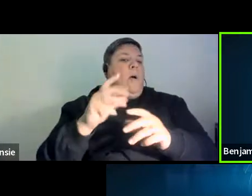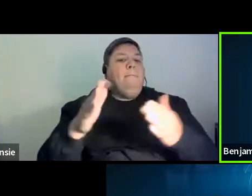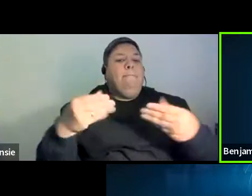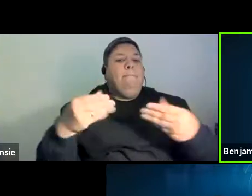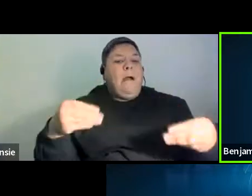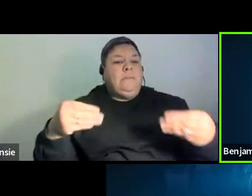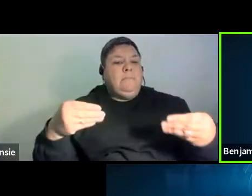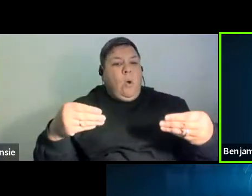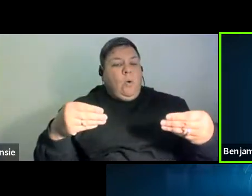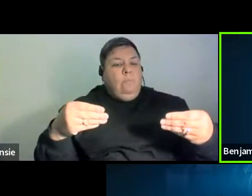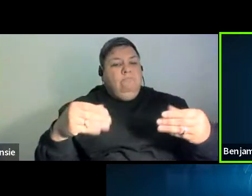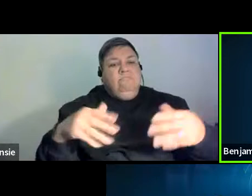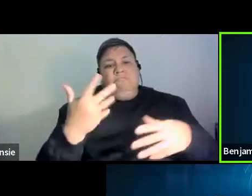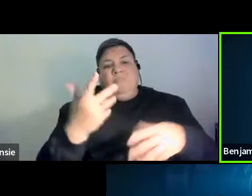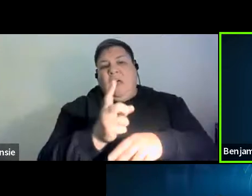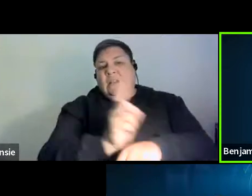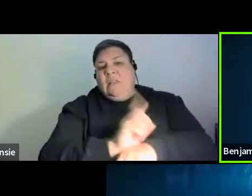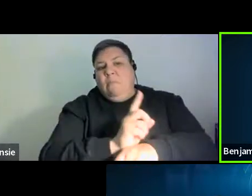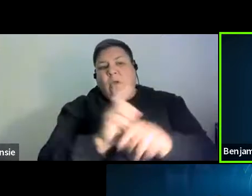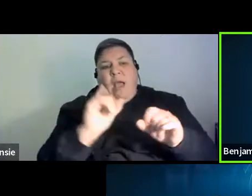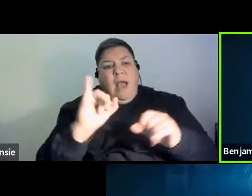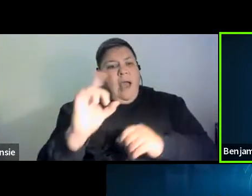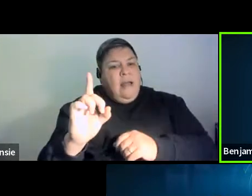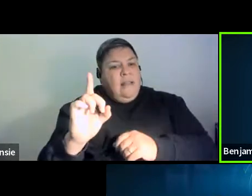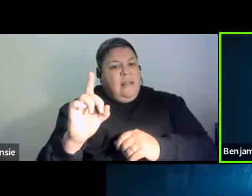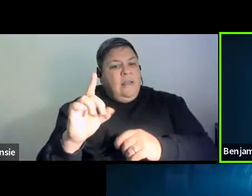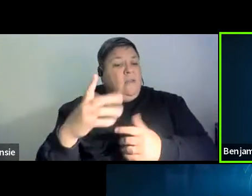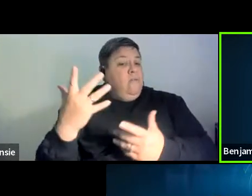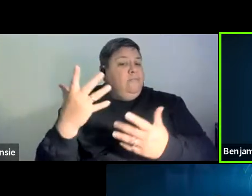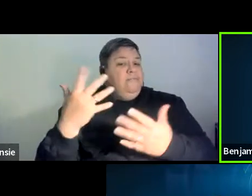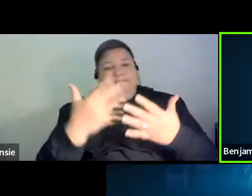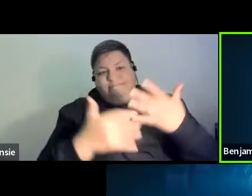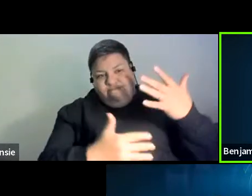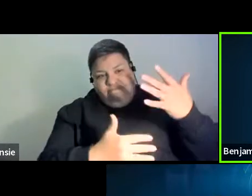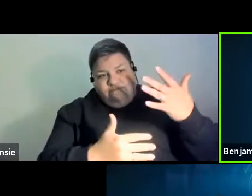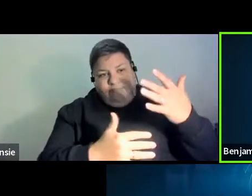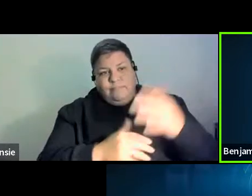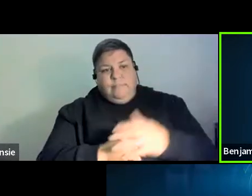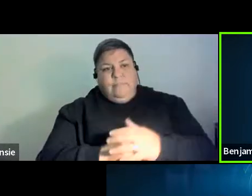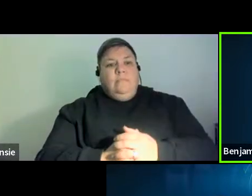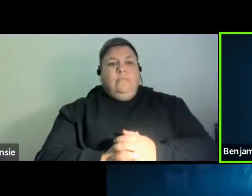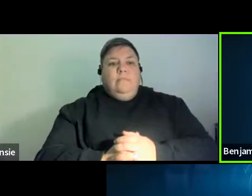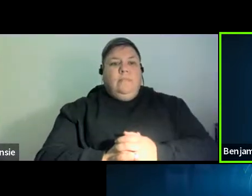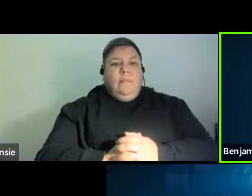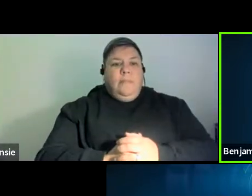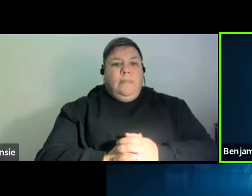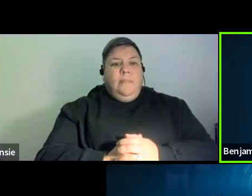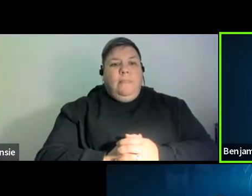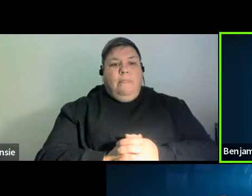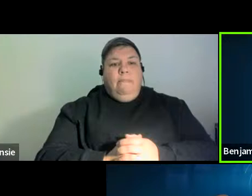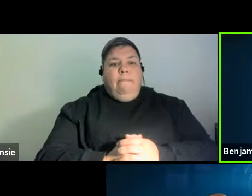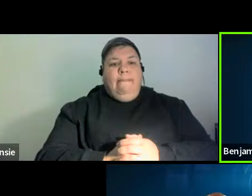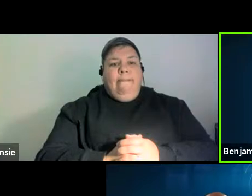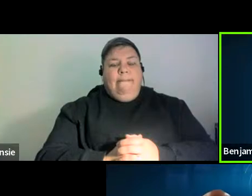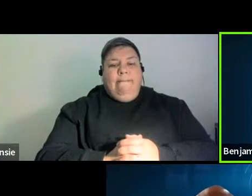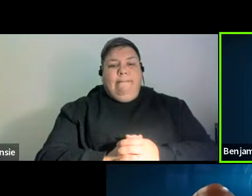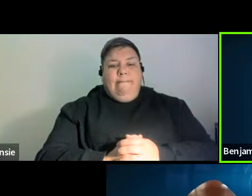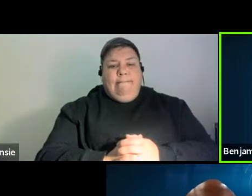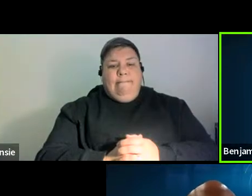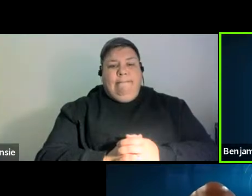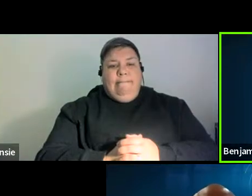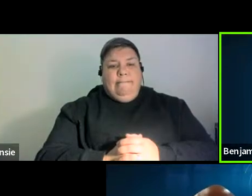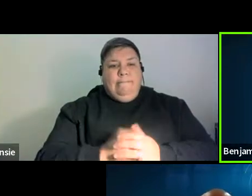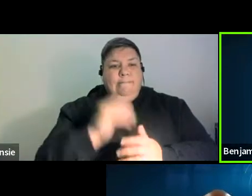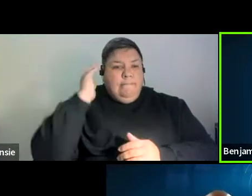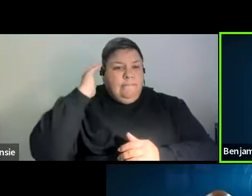ID, with the original identification of the representative when visiting the branch. I know it's a